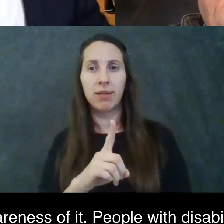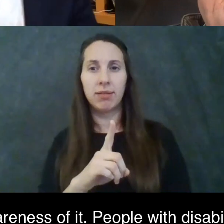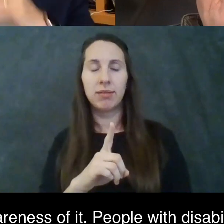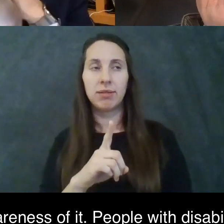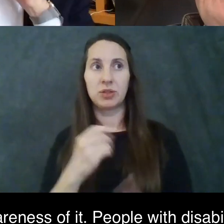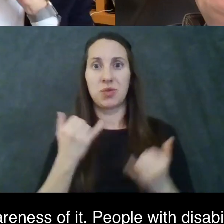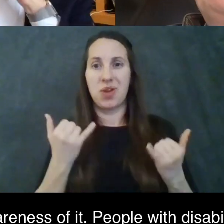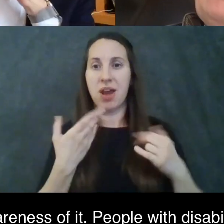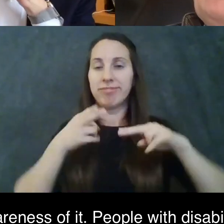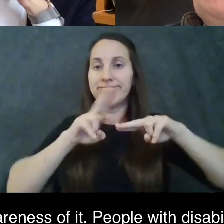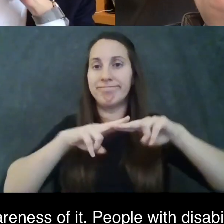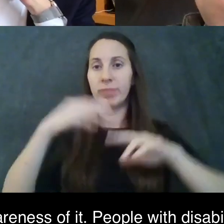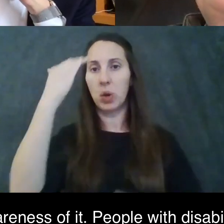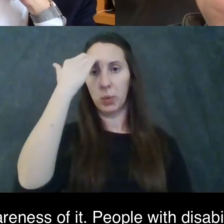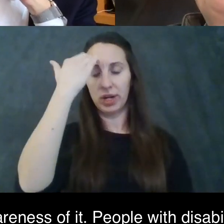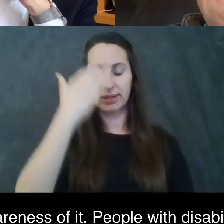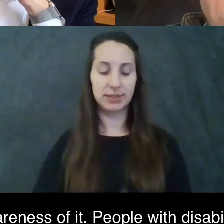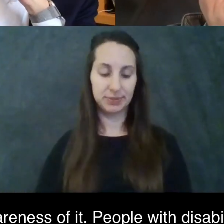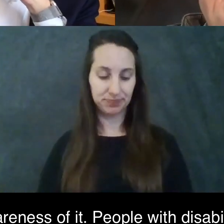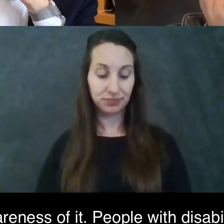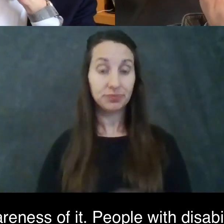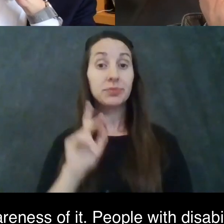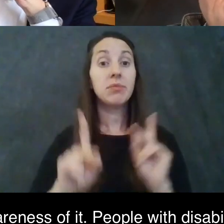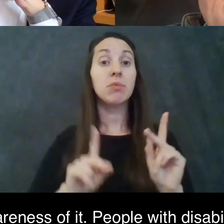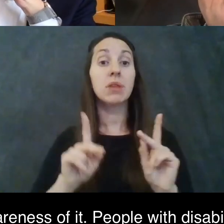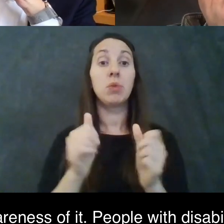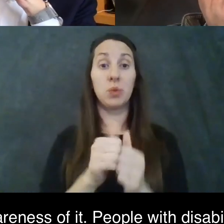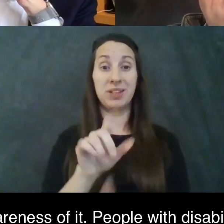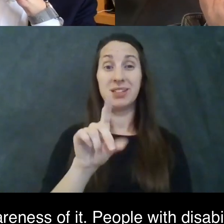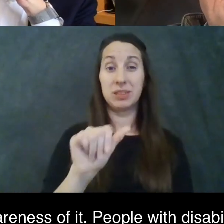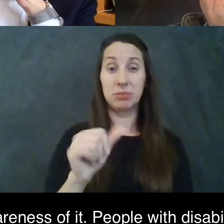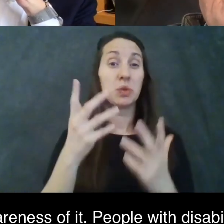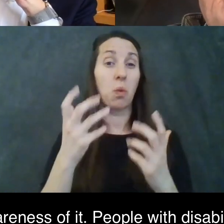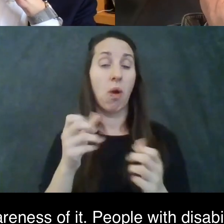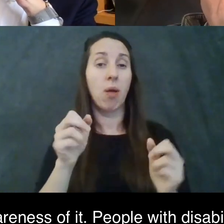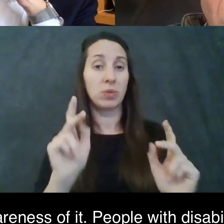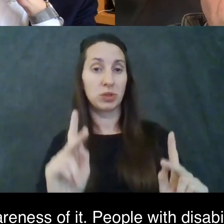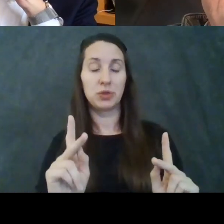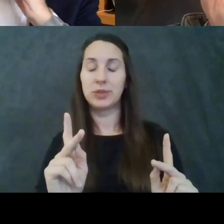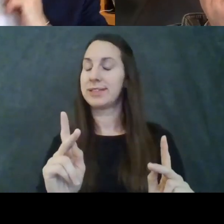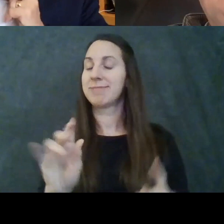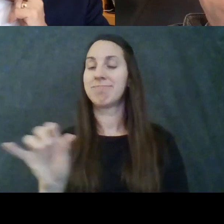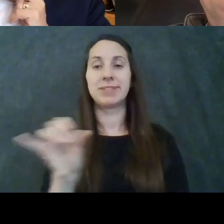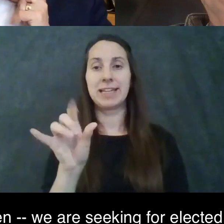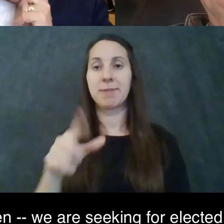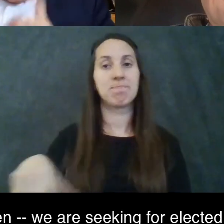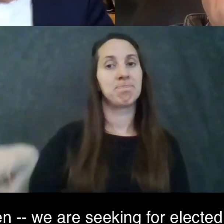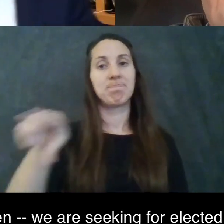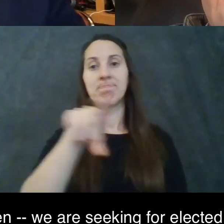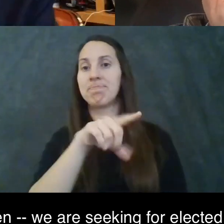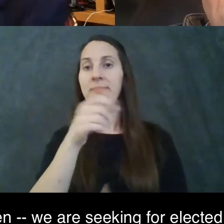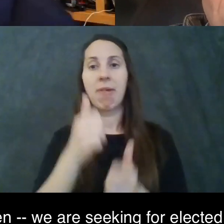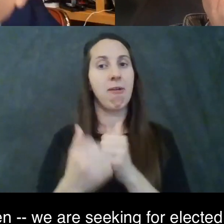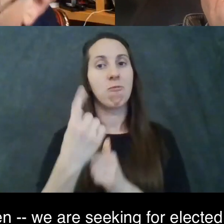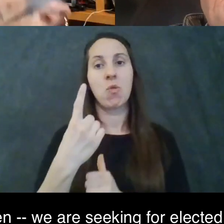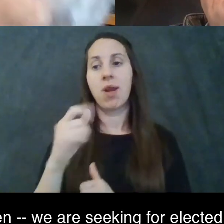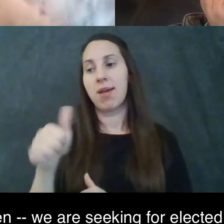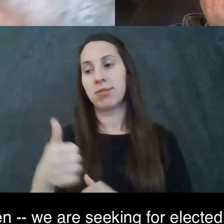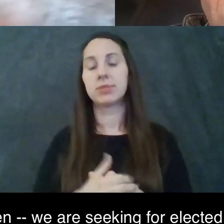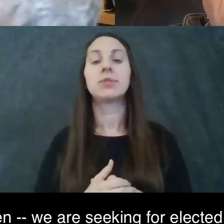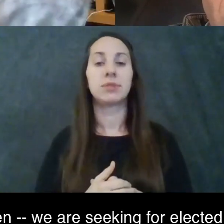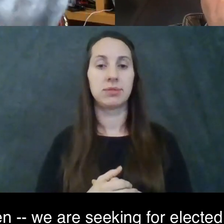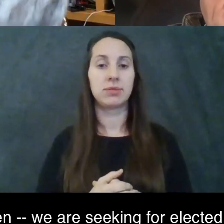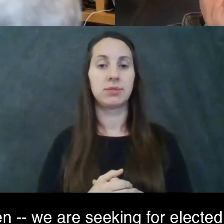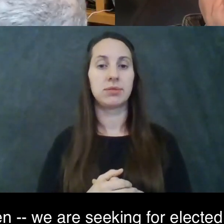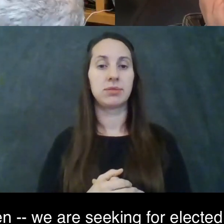awareness of it. People with disabilities want opportunities just like everyone else. So when we are